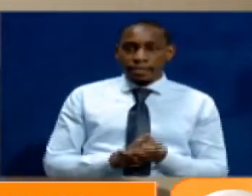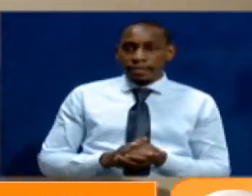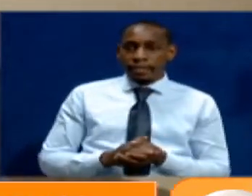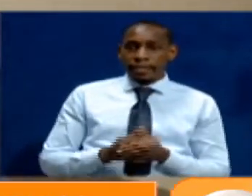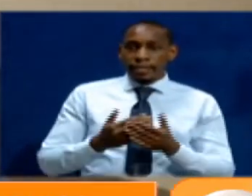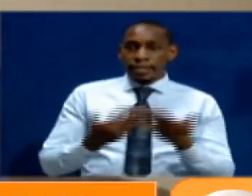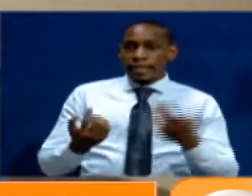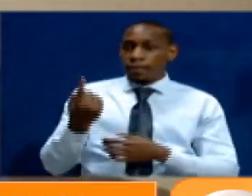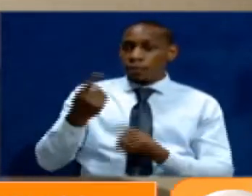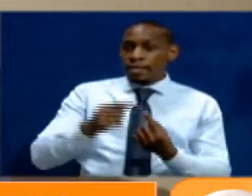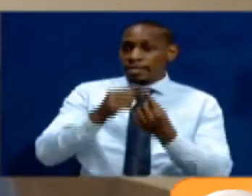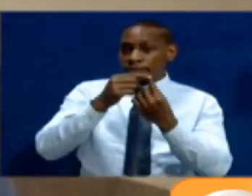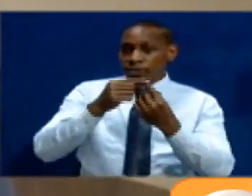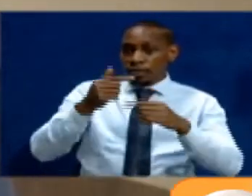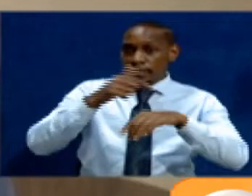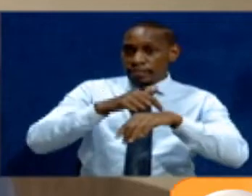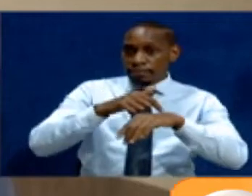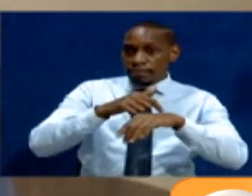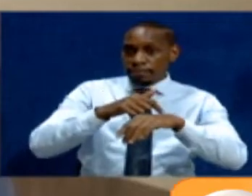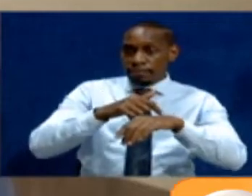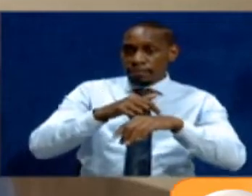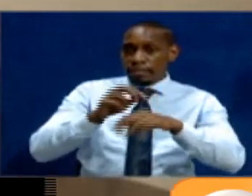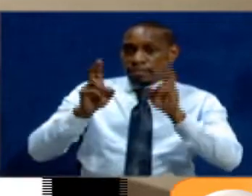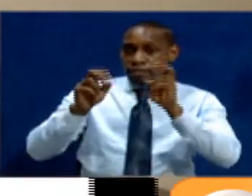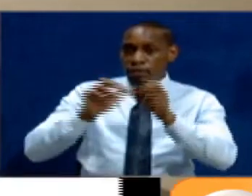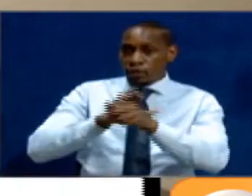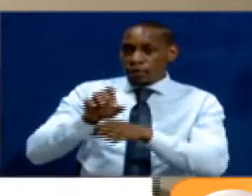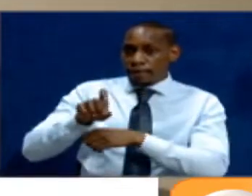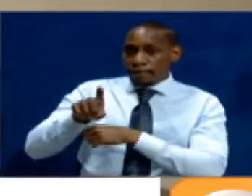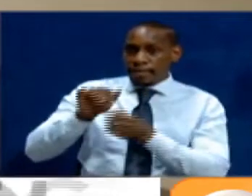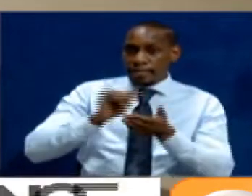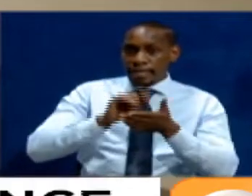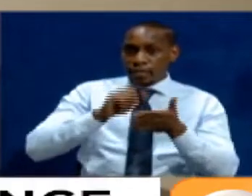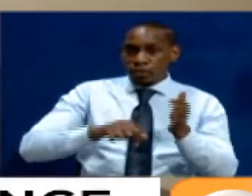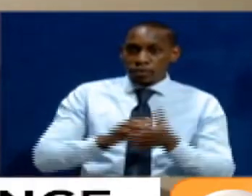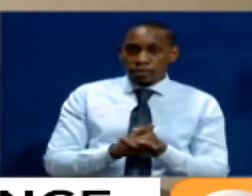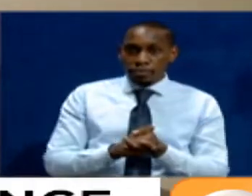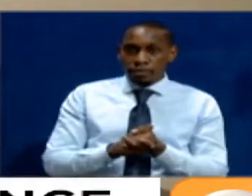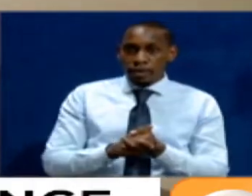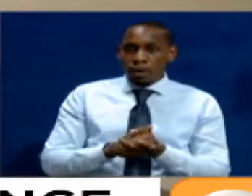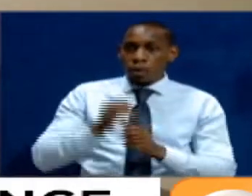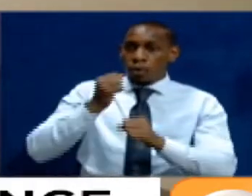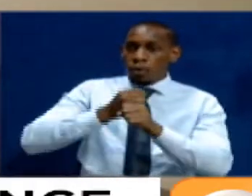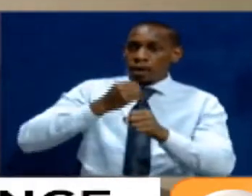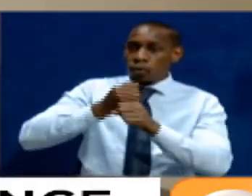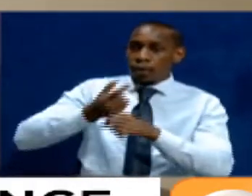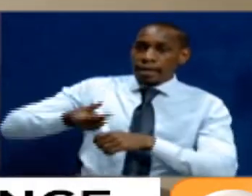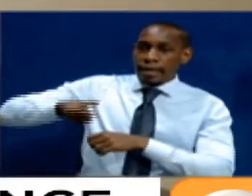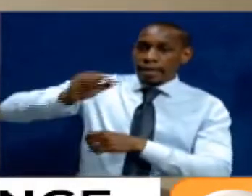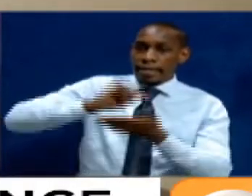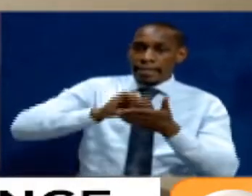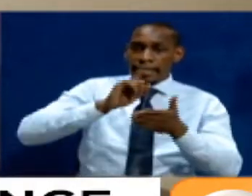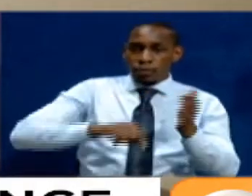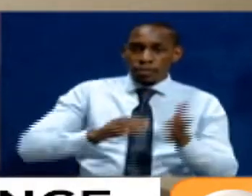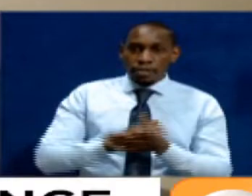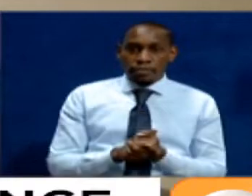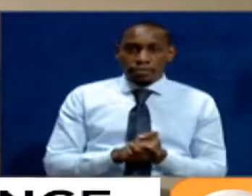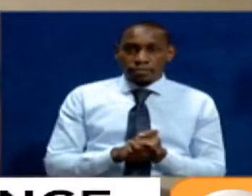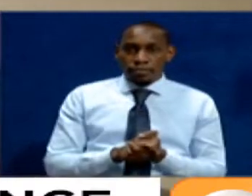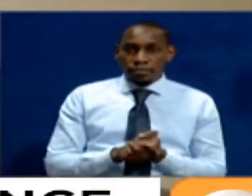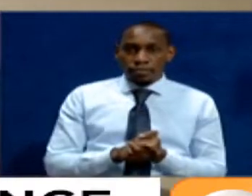thing that has been unique when it comes to coronavirus is the added layer that the